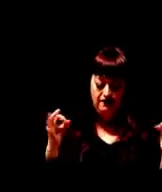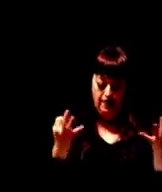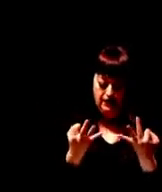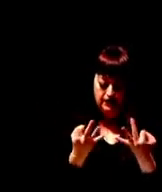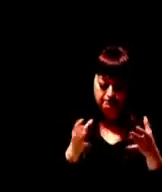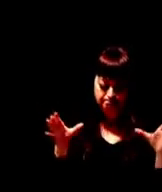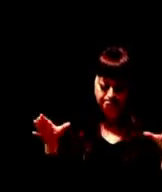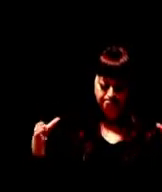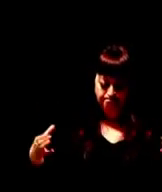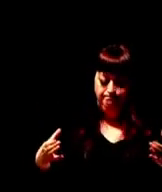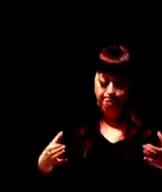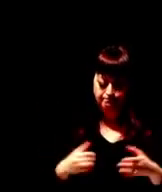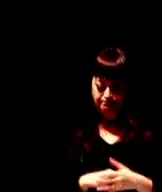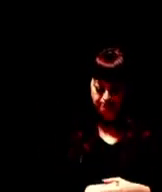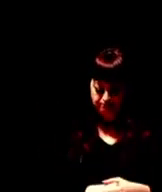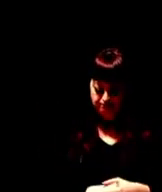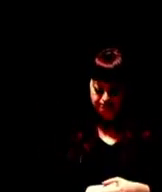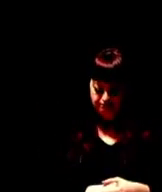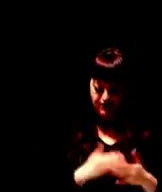family. Thank you.